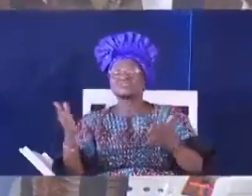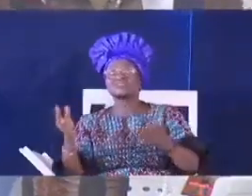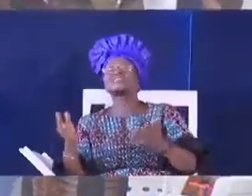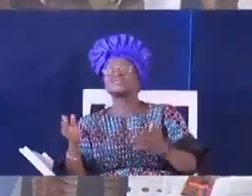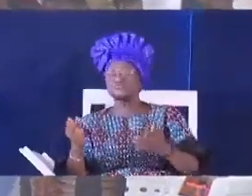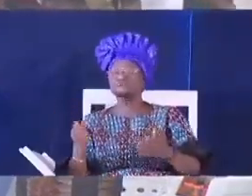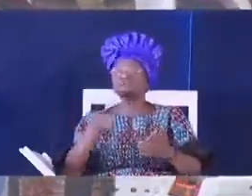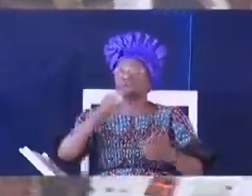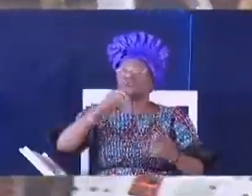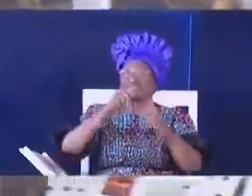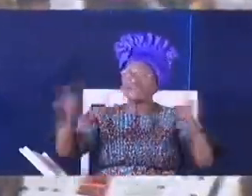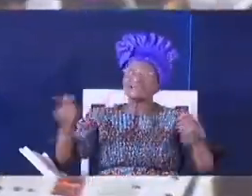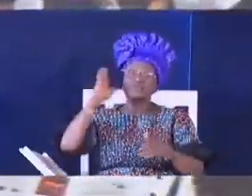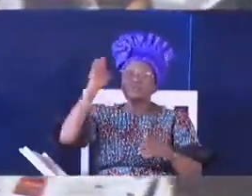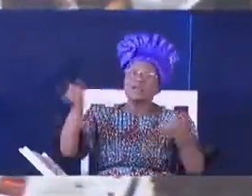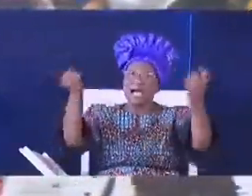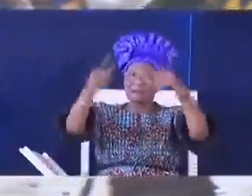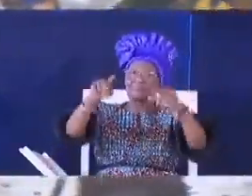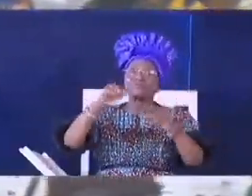tonight.